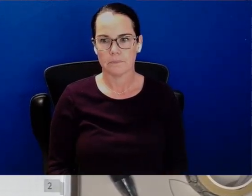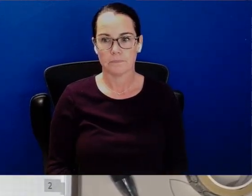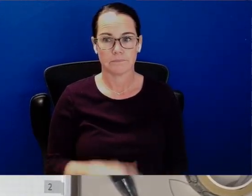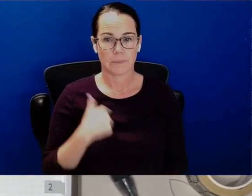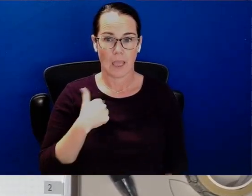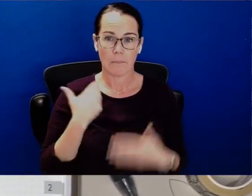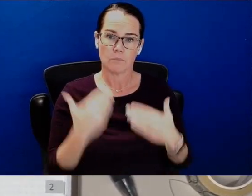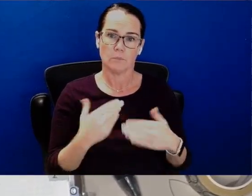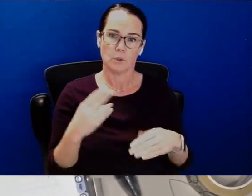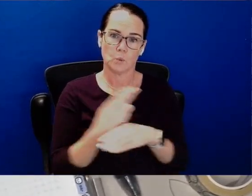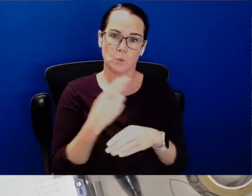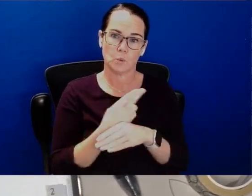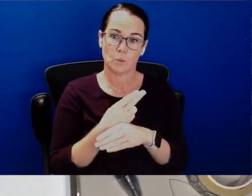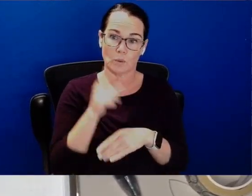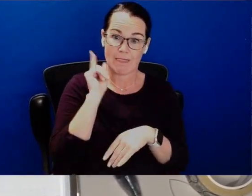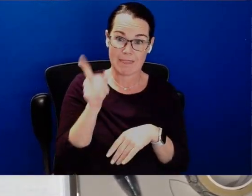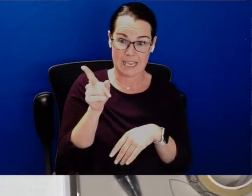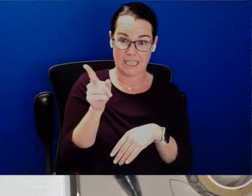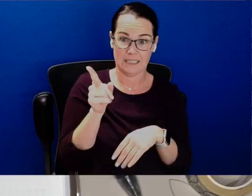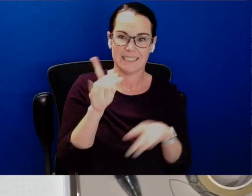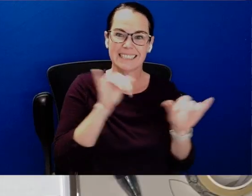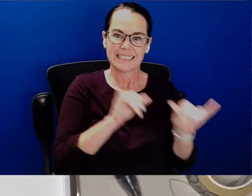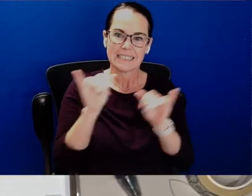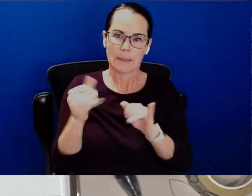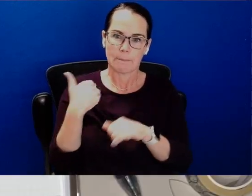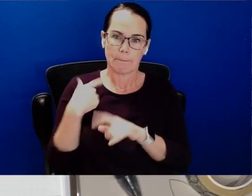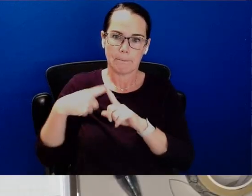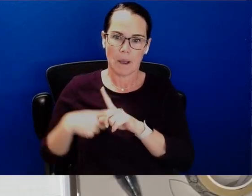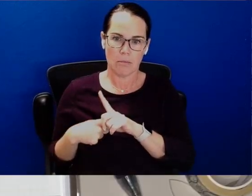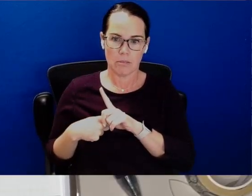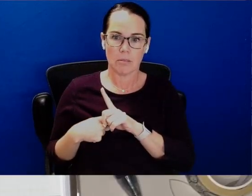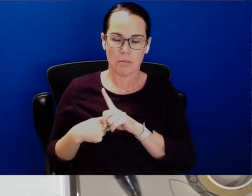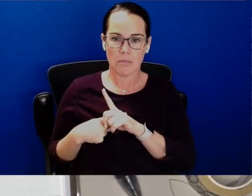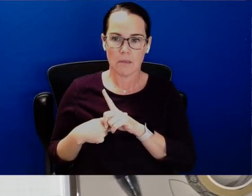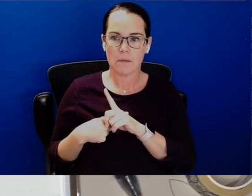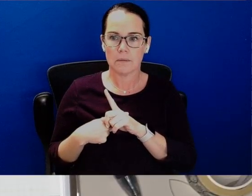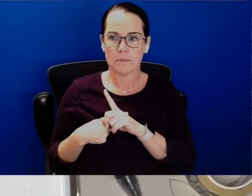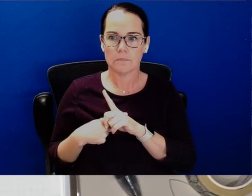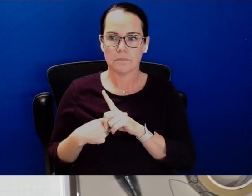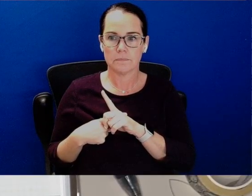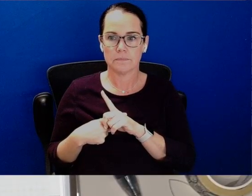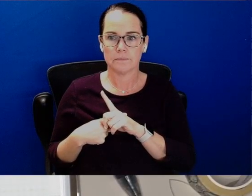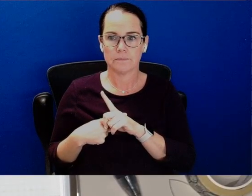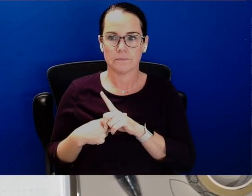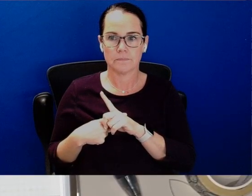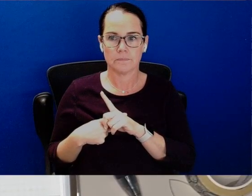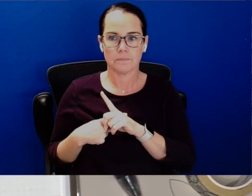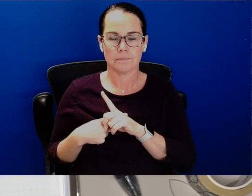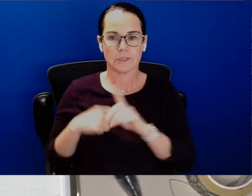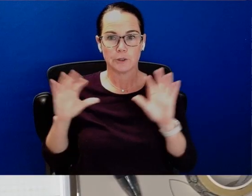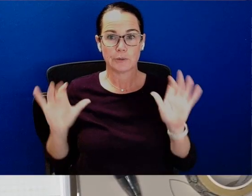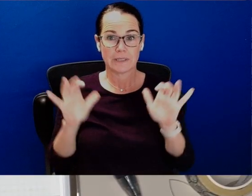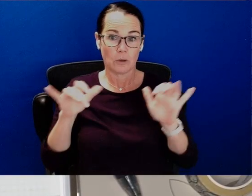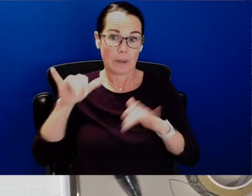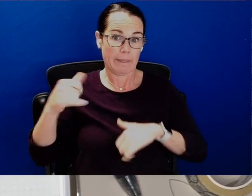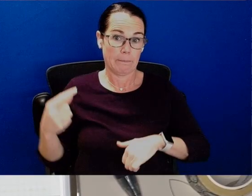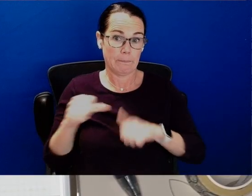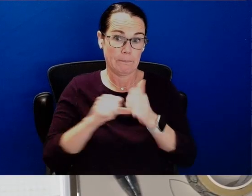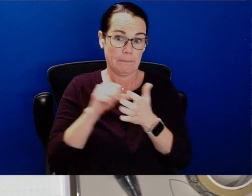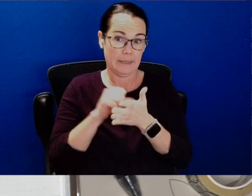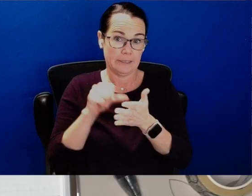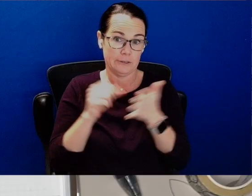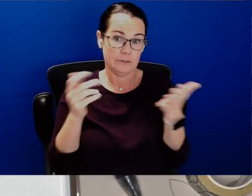I am going to use these, kind of like I did last month, to decorate this